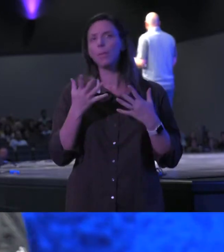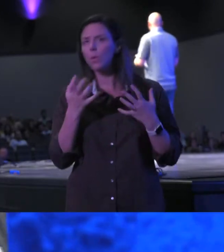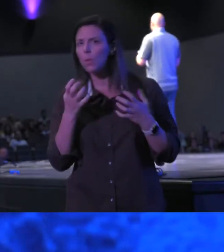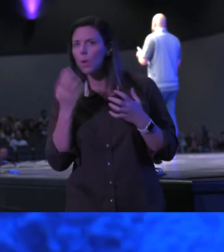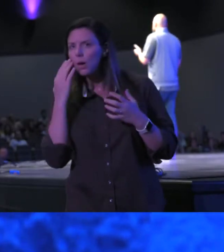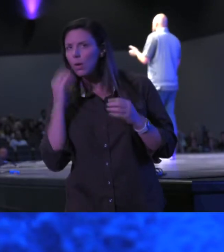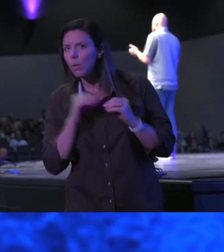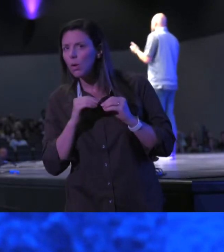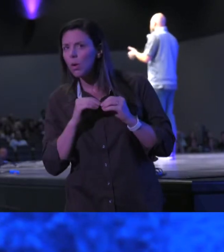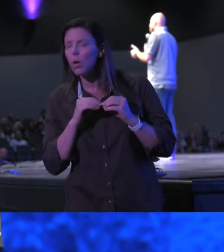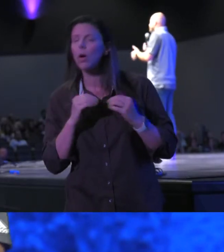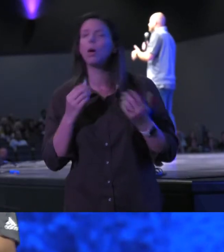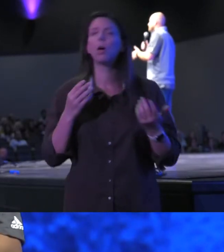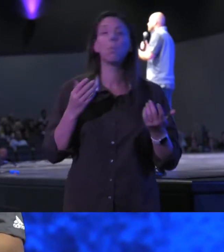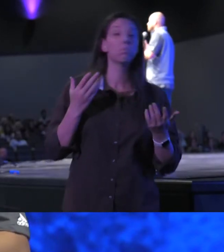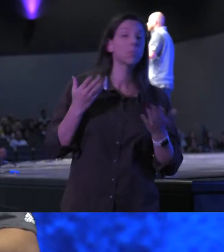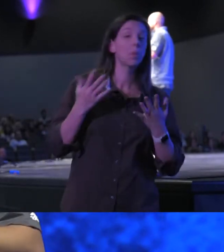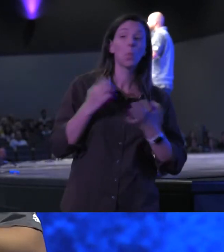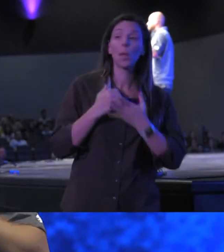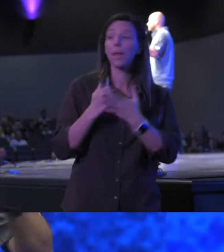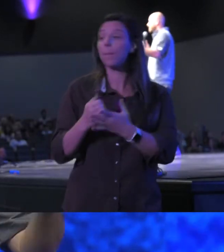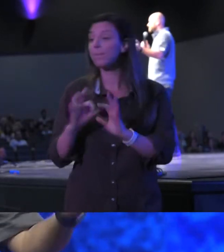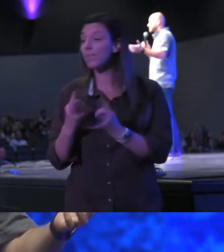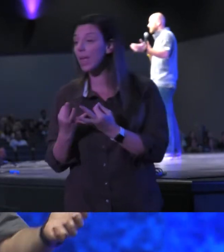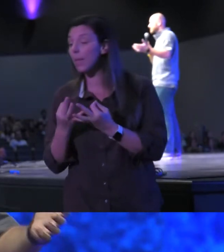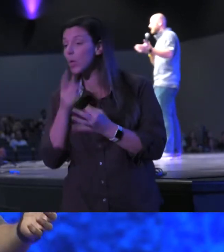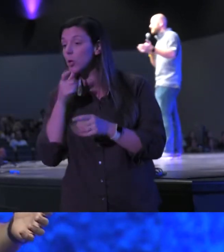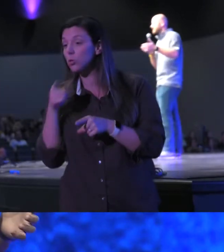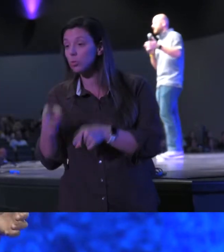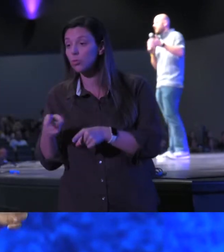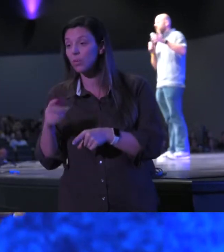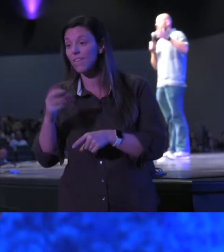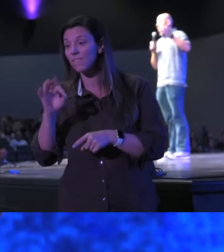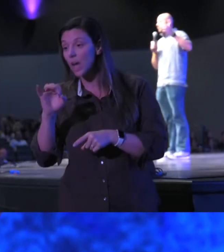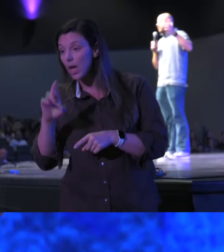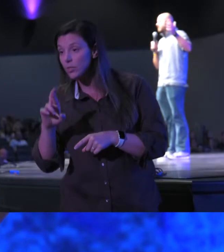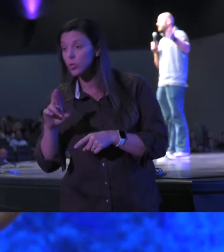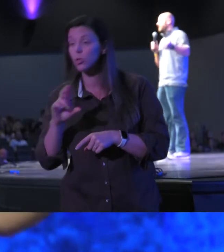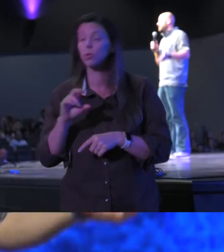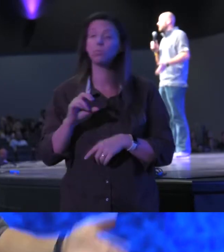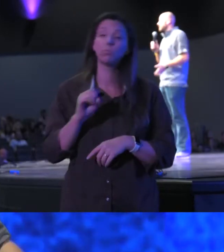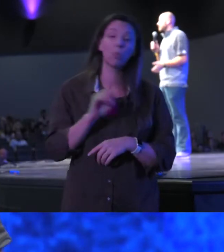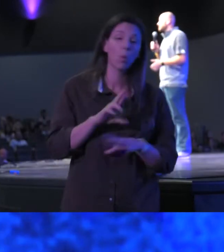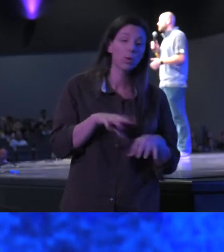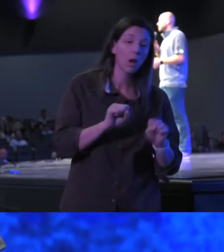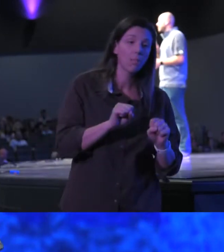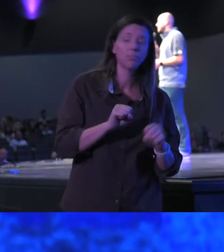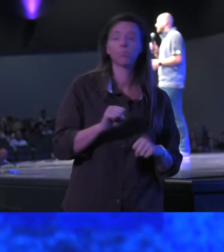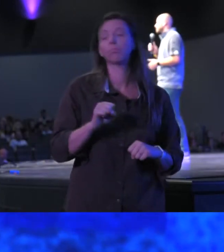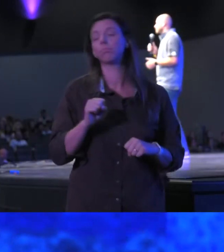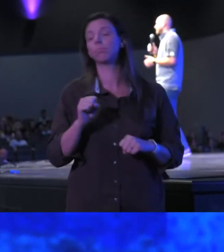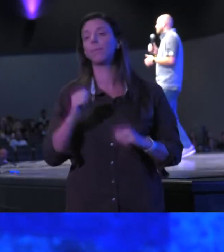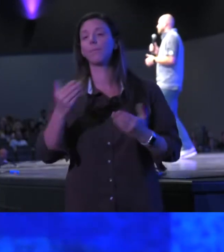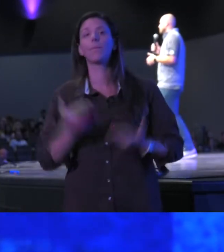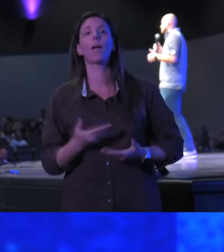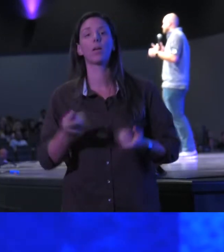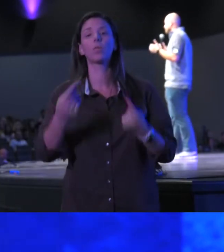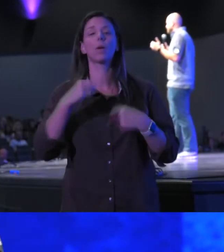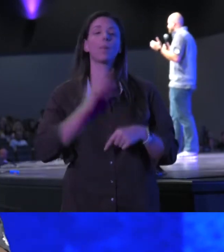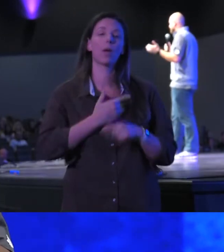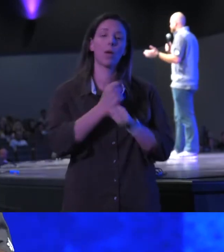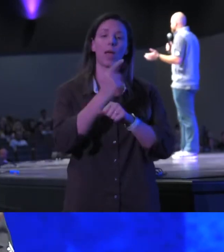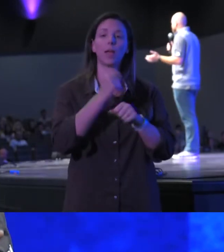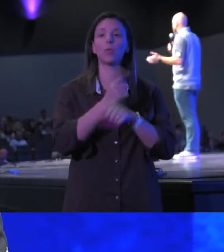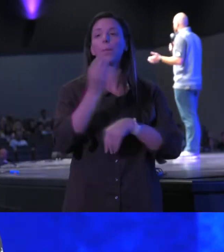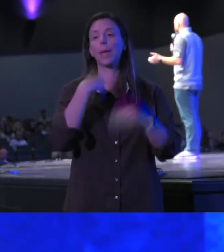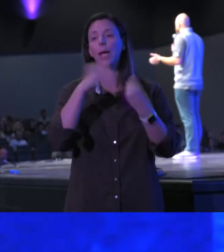information, or you just want to help a family who is fostering or adopting, we invite you to come to our annual banquet, which is